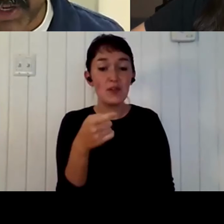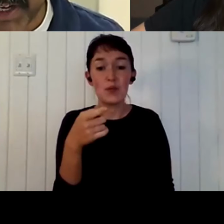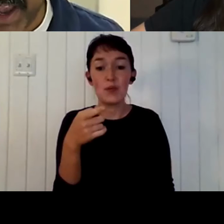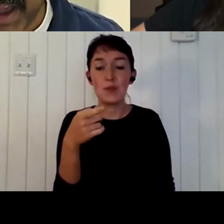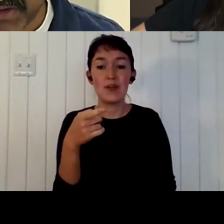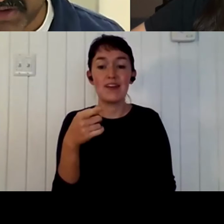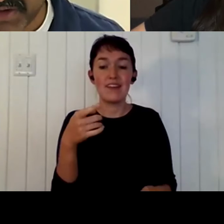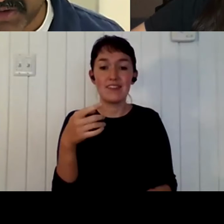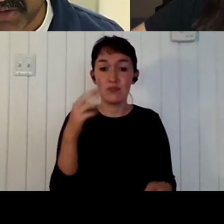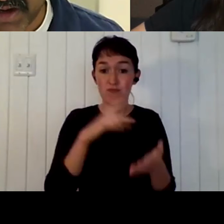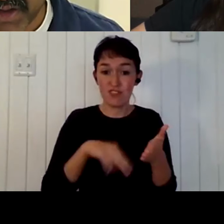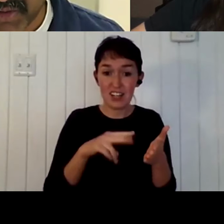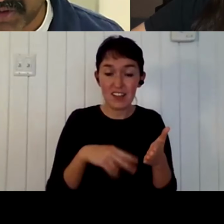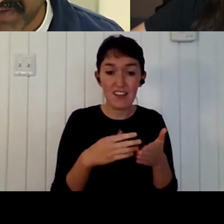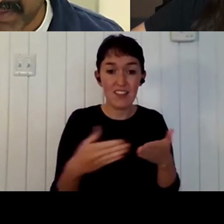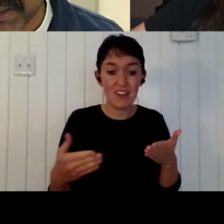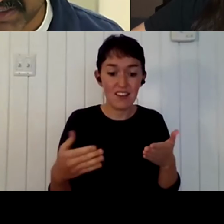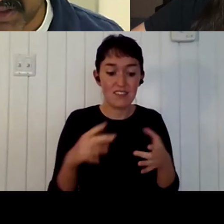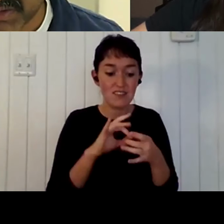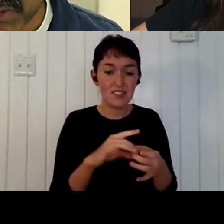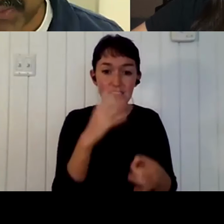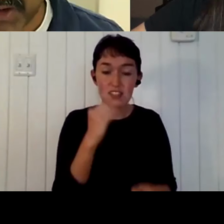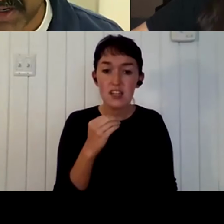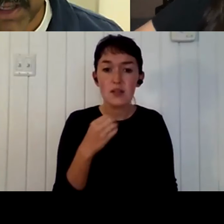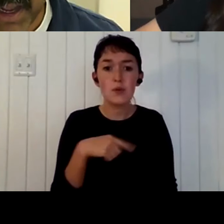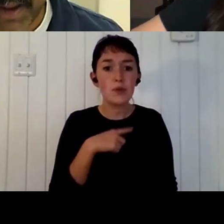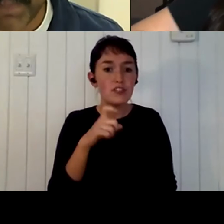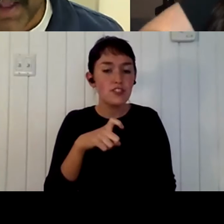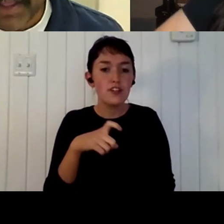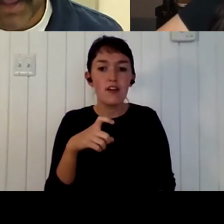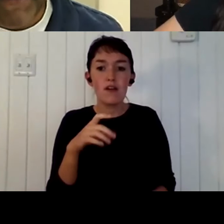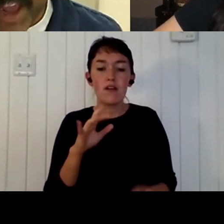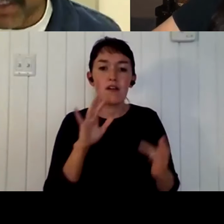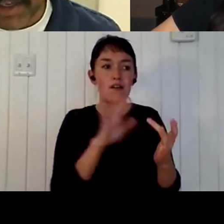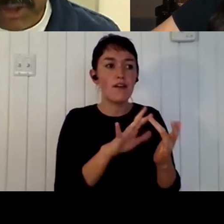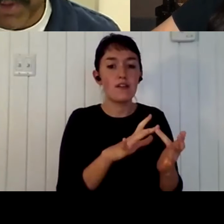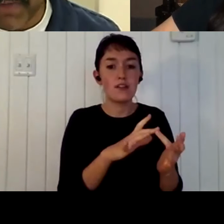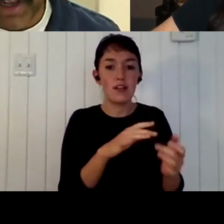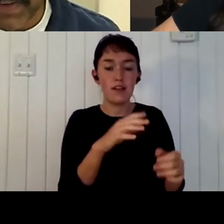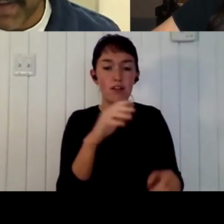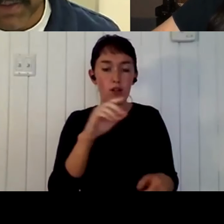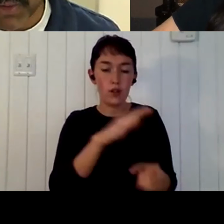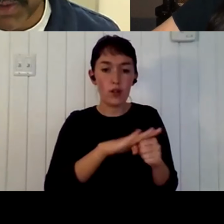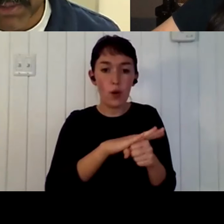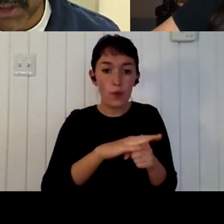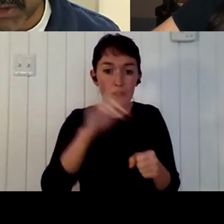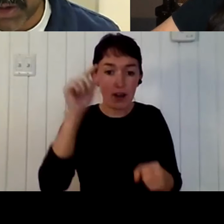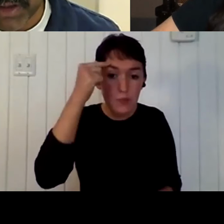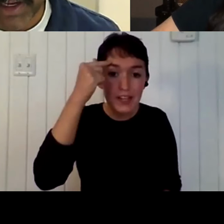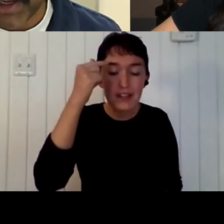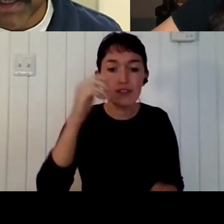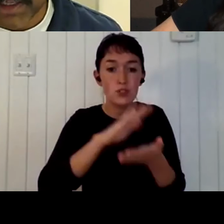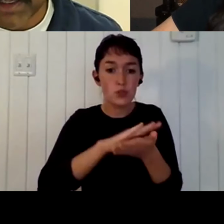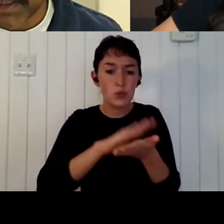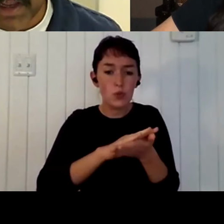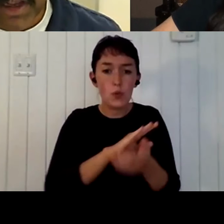be reaching out to our local governments and local school boards. The detrimental effects of having school time start so